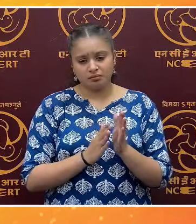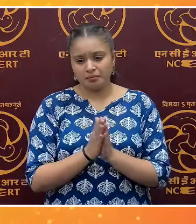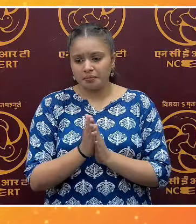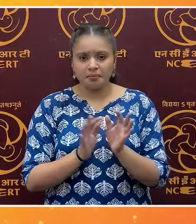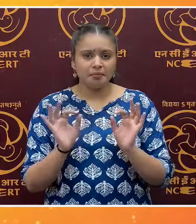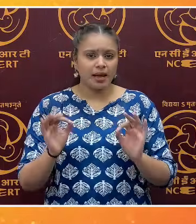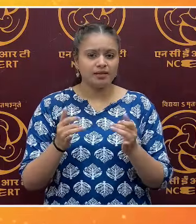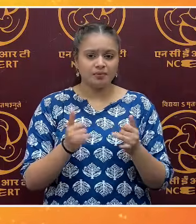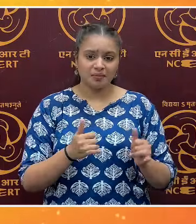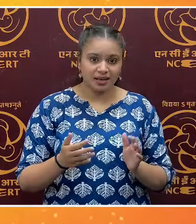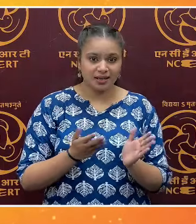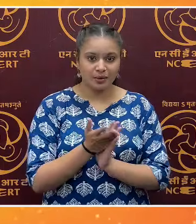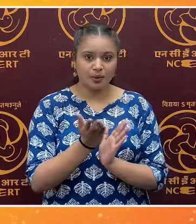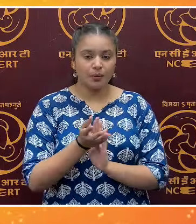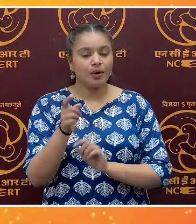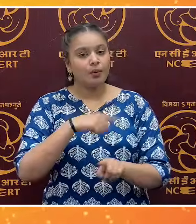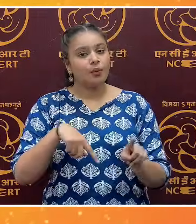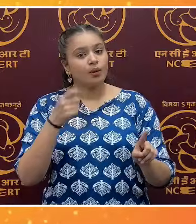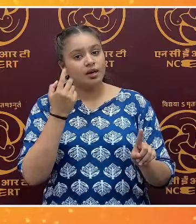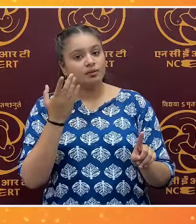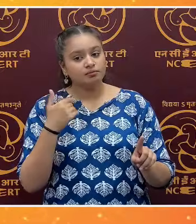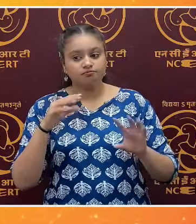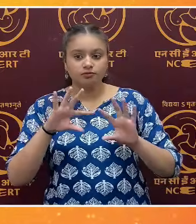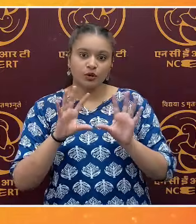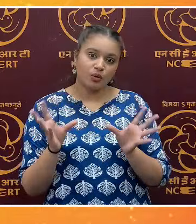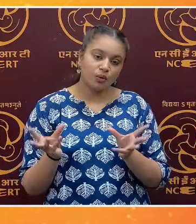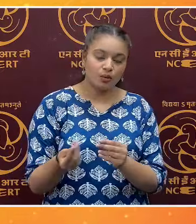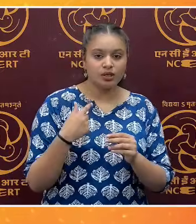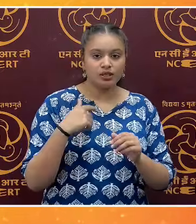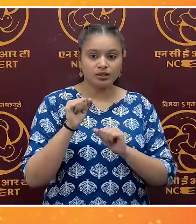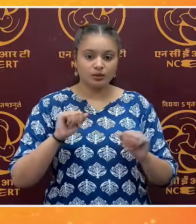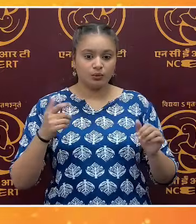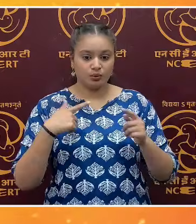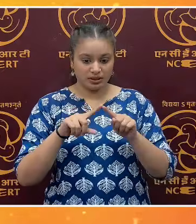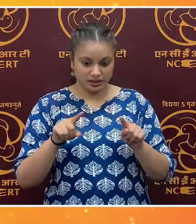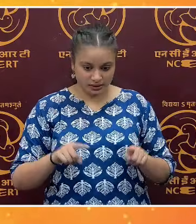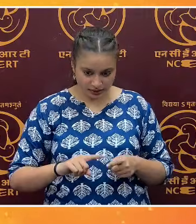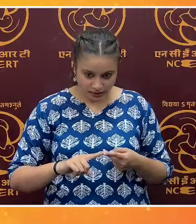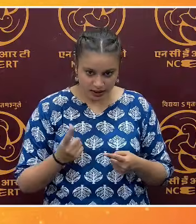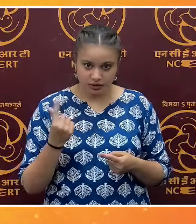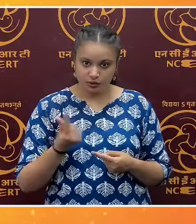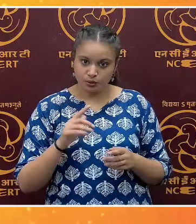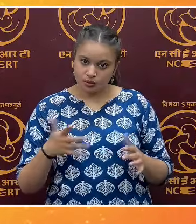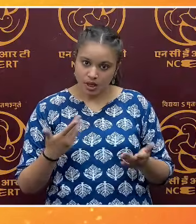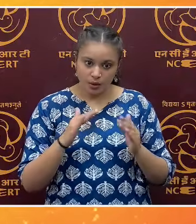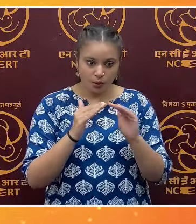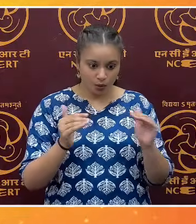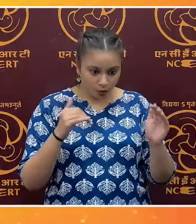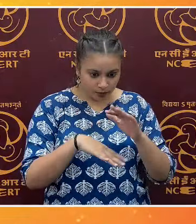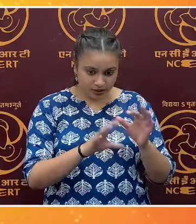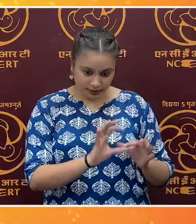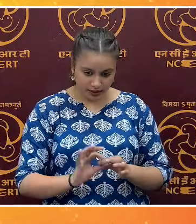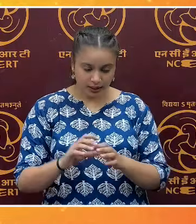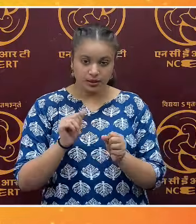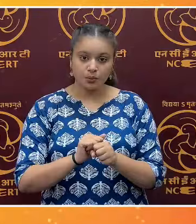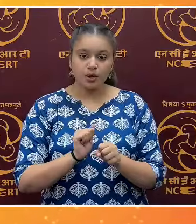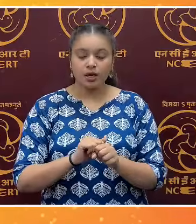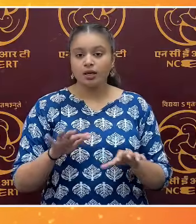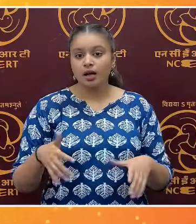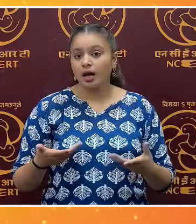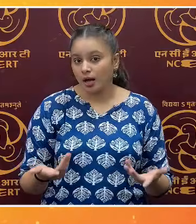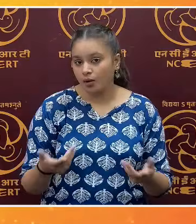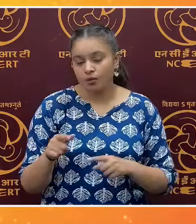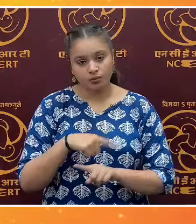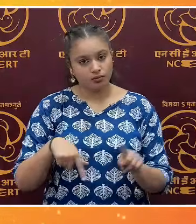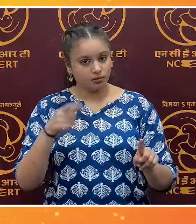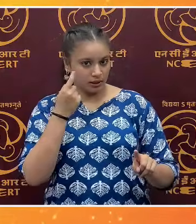manner, you can understand this entire setting, what kind of sockets are being used and how the household circuit actually works. Now ma'am, that we have